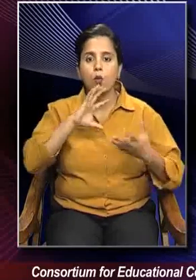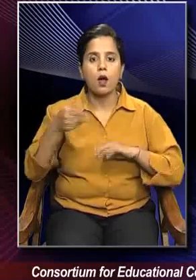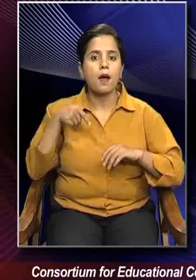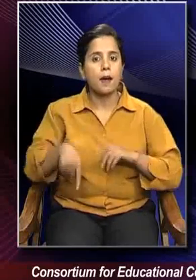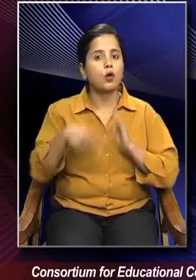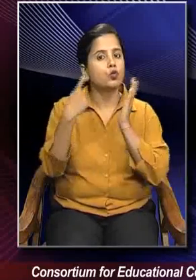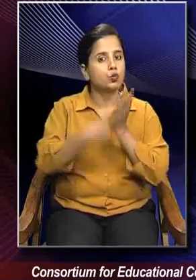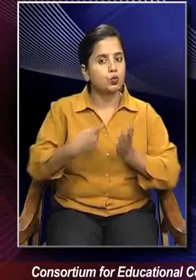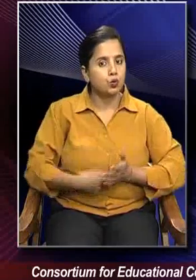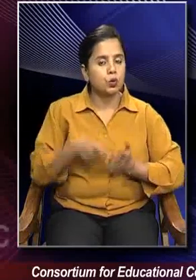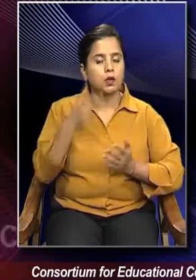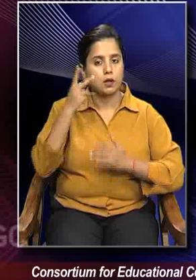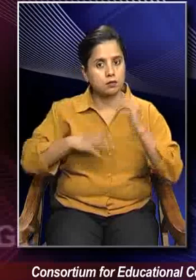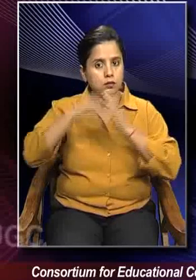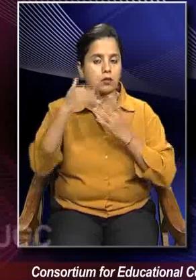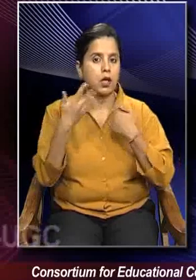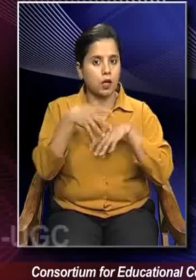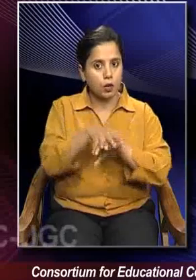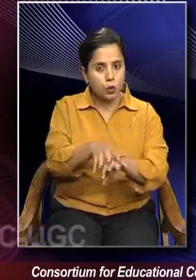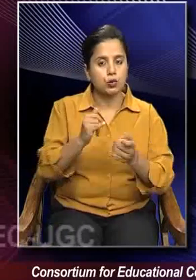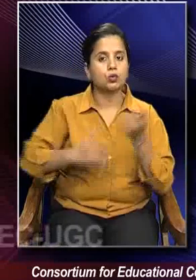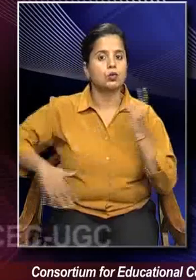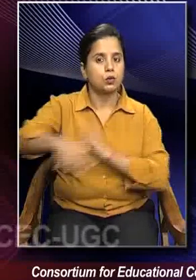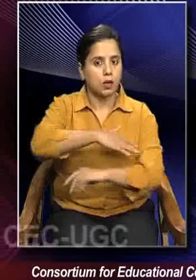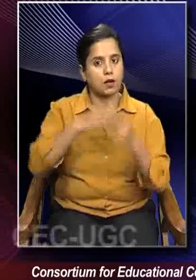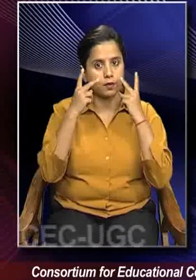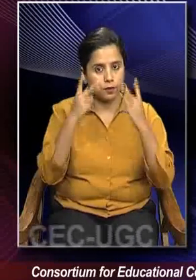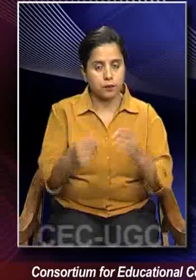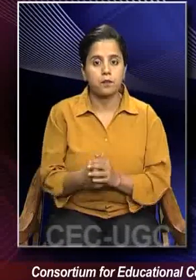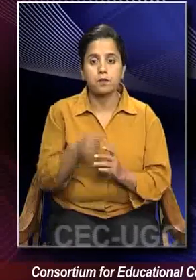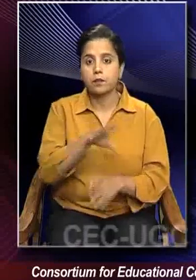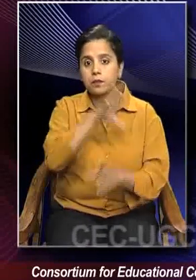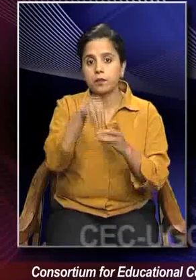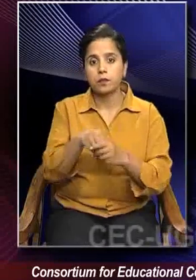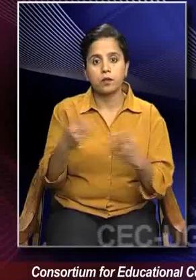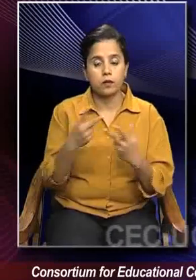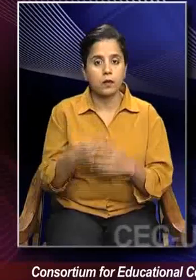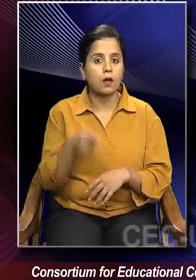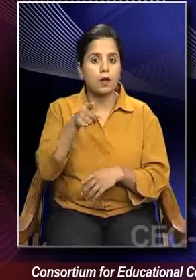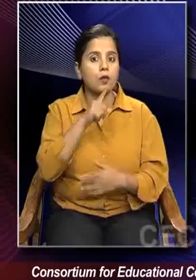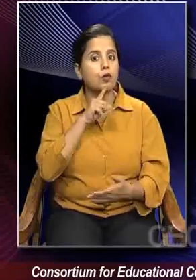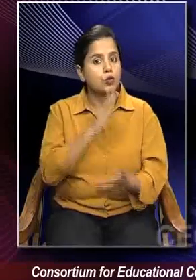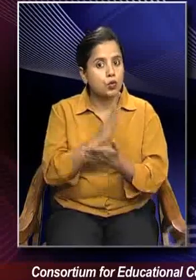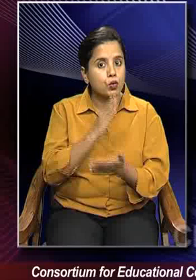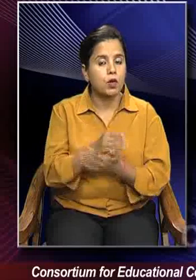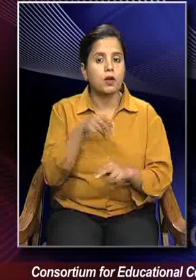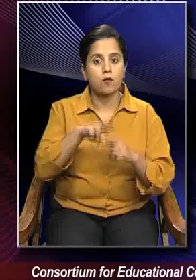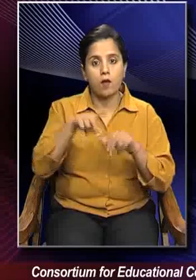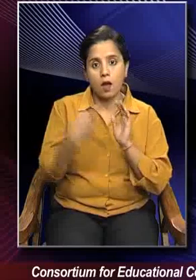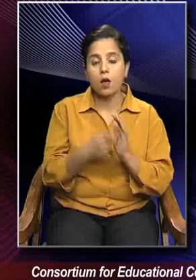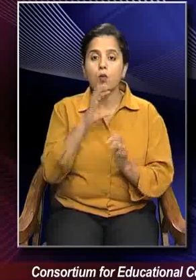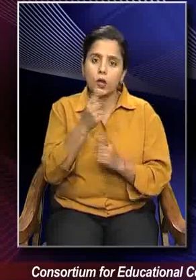principle in building an inclusive society. It involves ensuring a fair